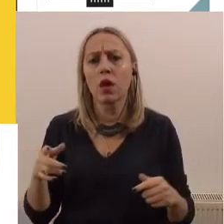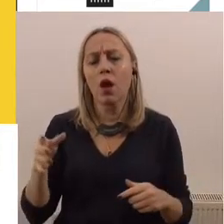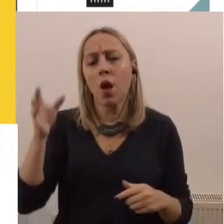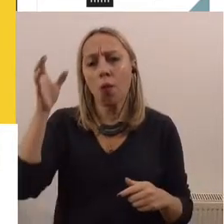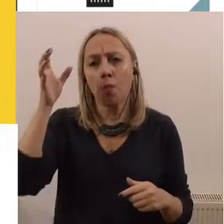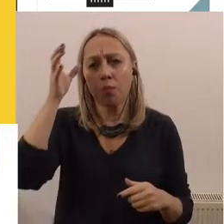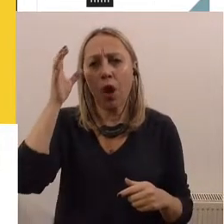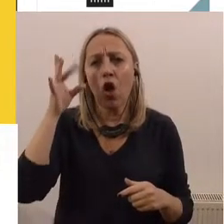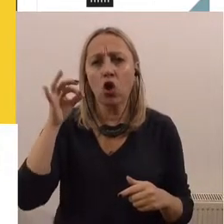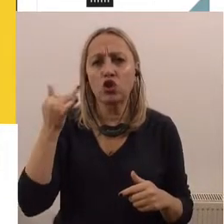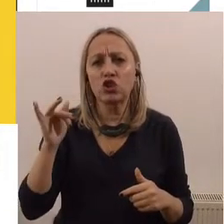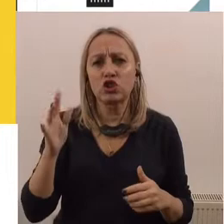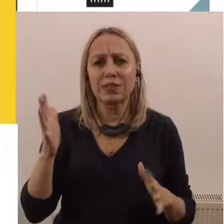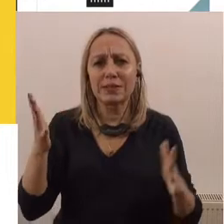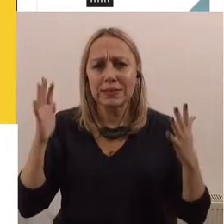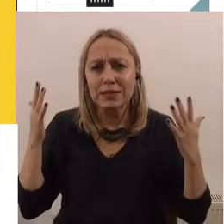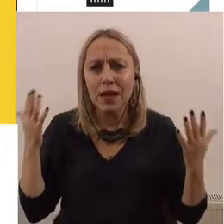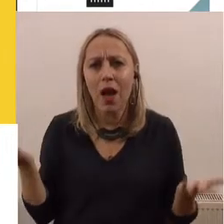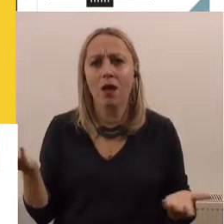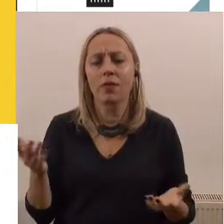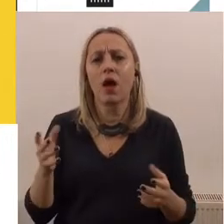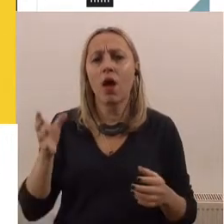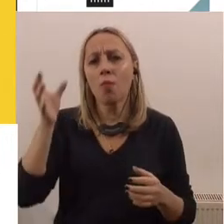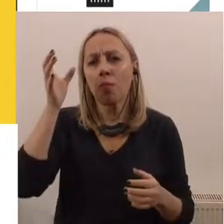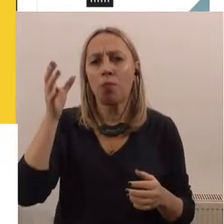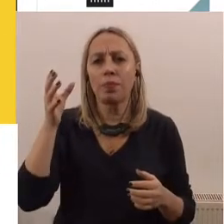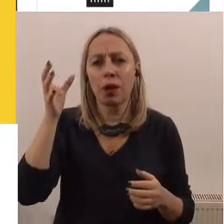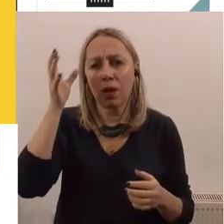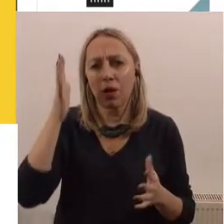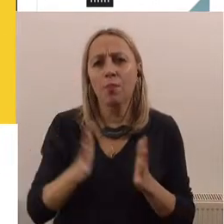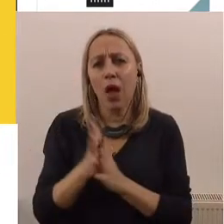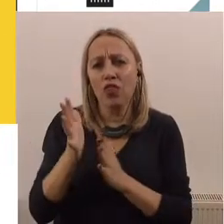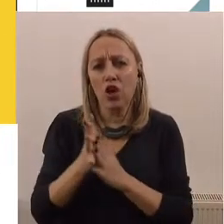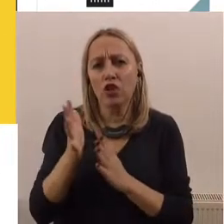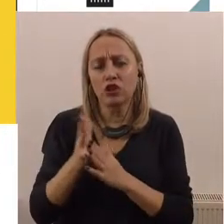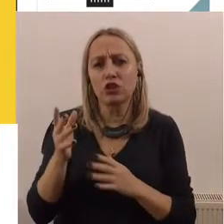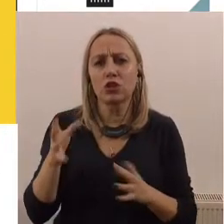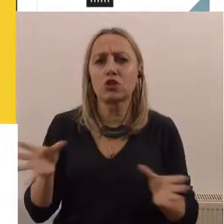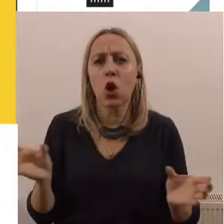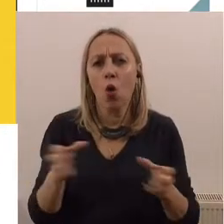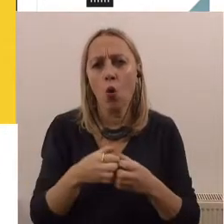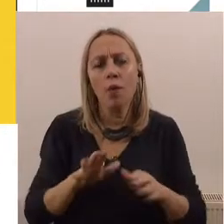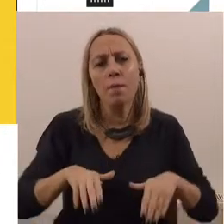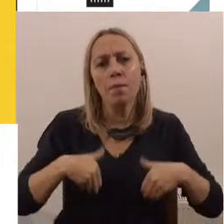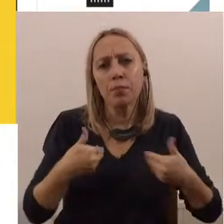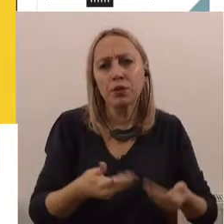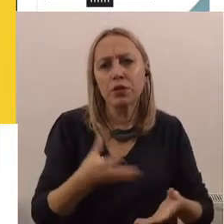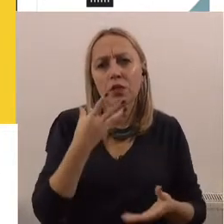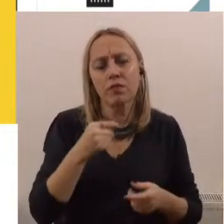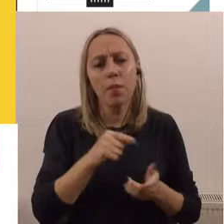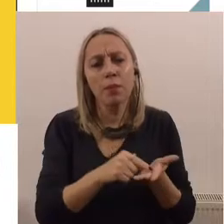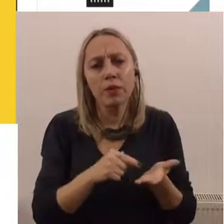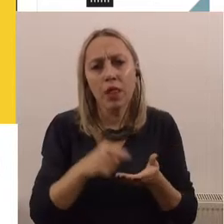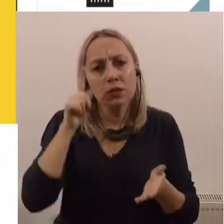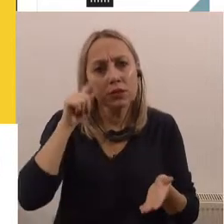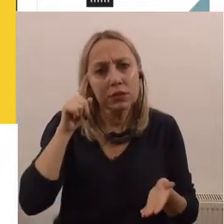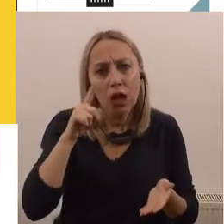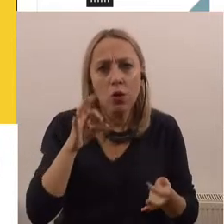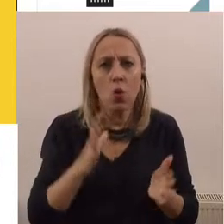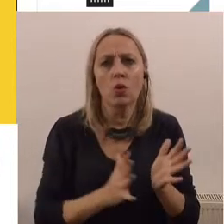say, energy. On the other side, it's cutted by the motor road, and the other side, it's